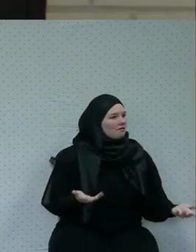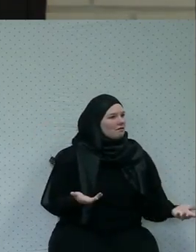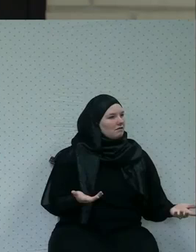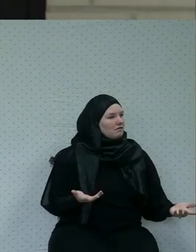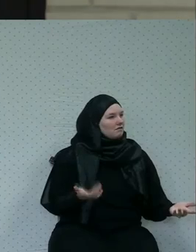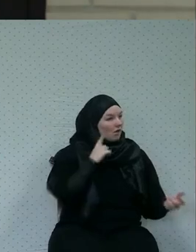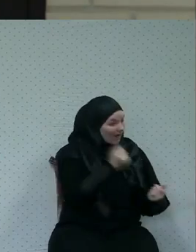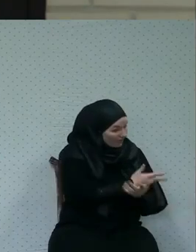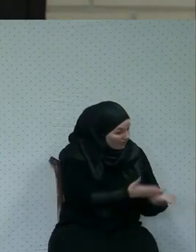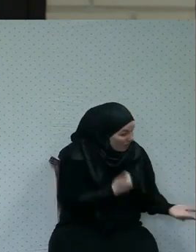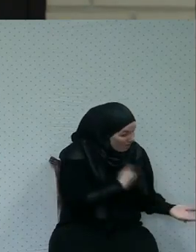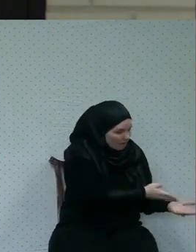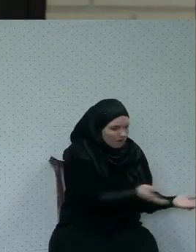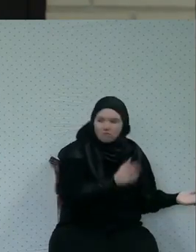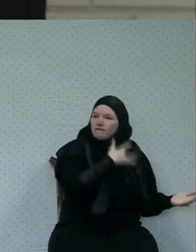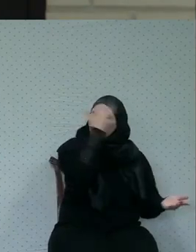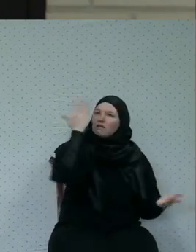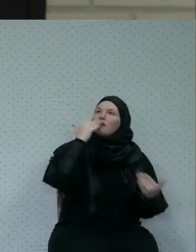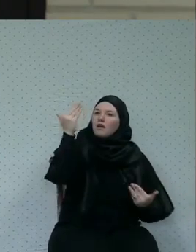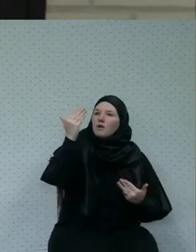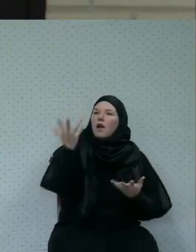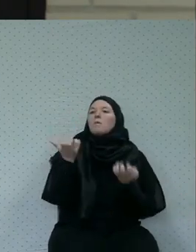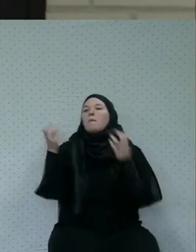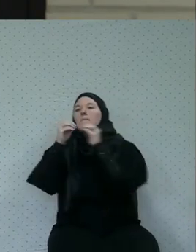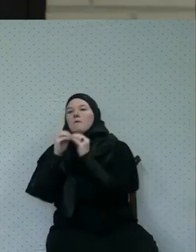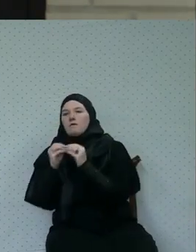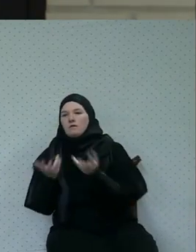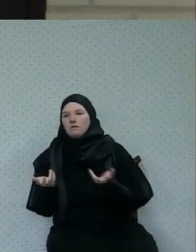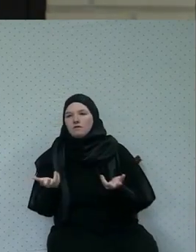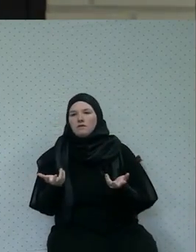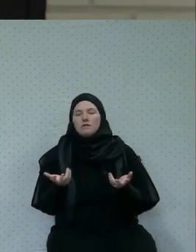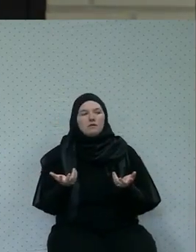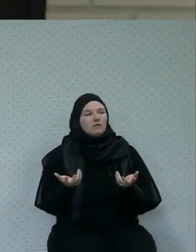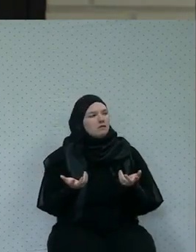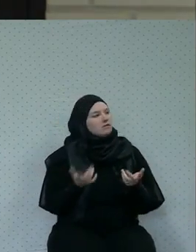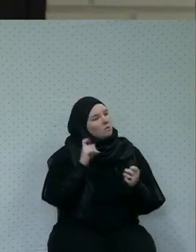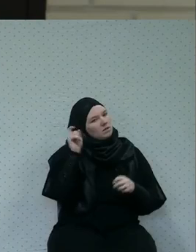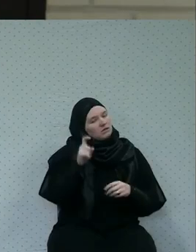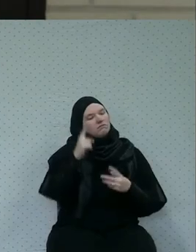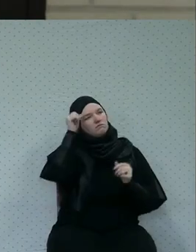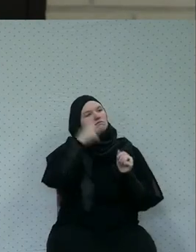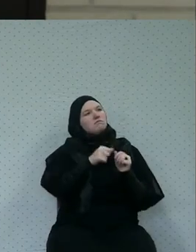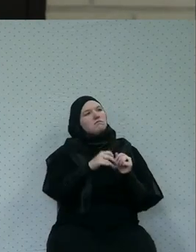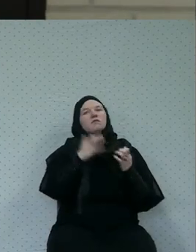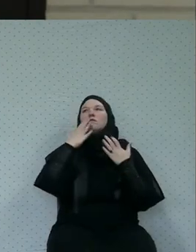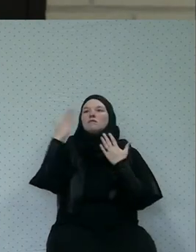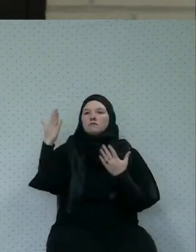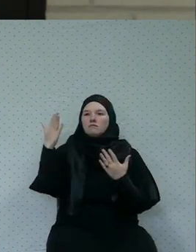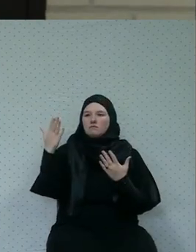means we are ignoring Allah's rules. And on this playground that is called the